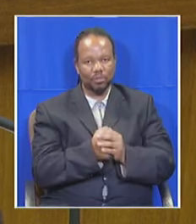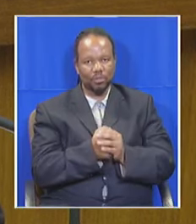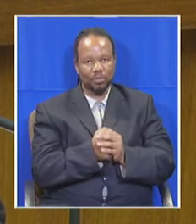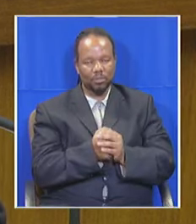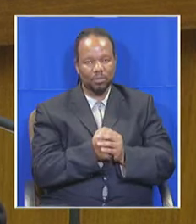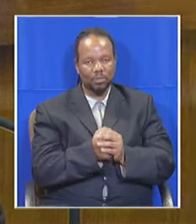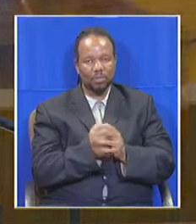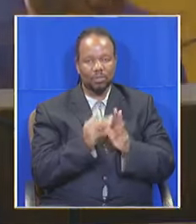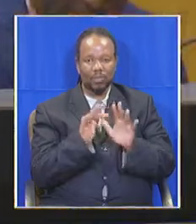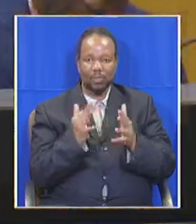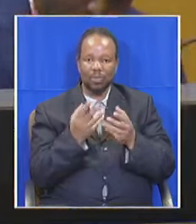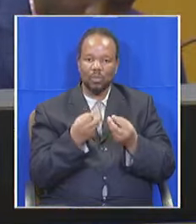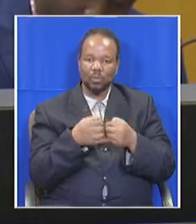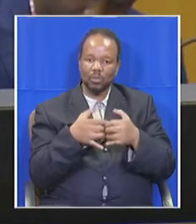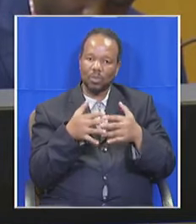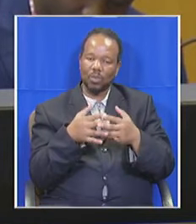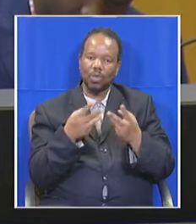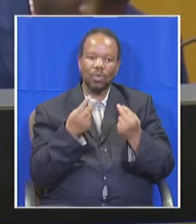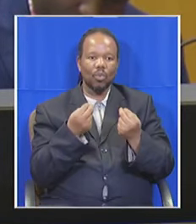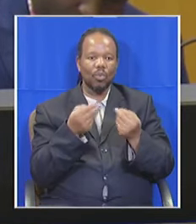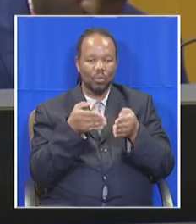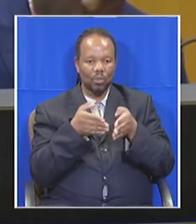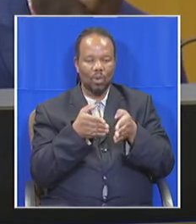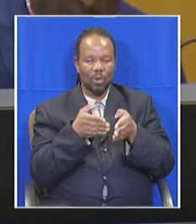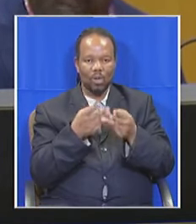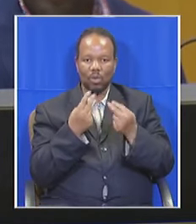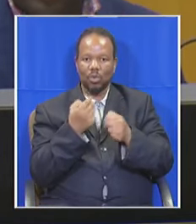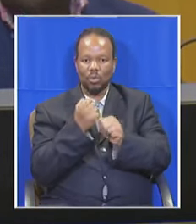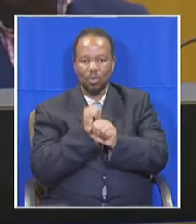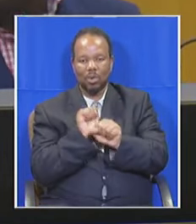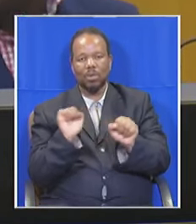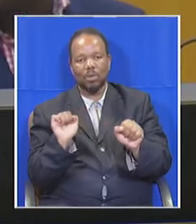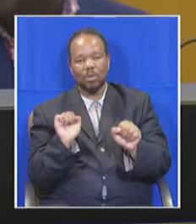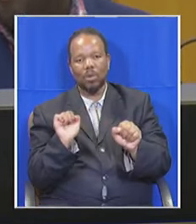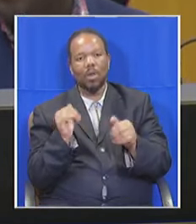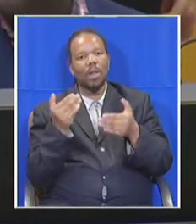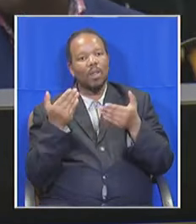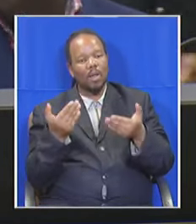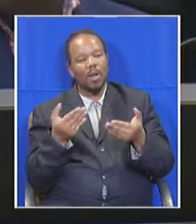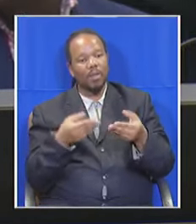normal in the new democratic dispensation. The Protected Disclosure Amendment